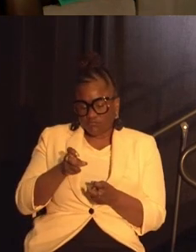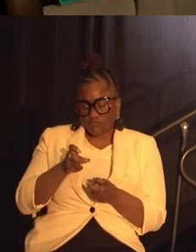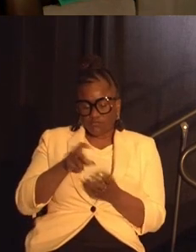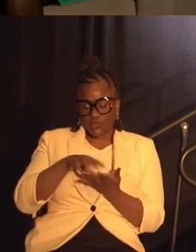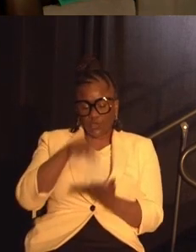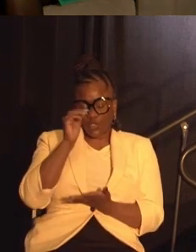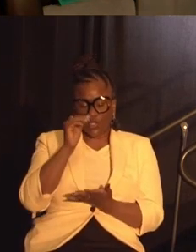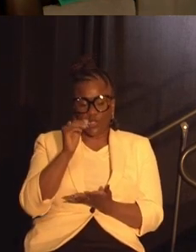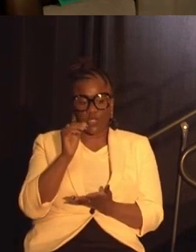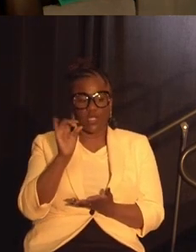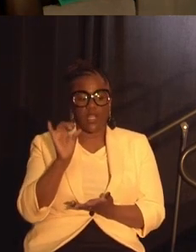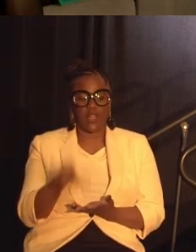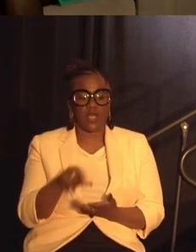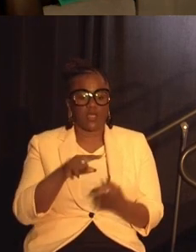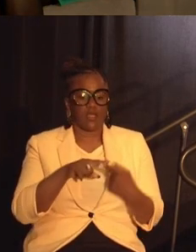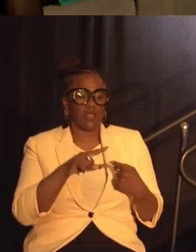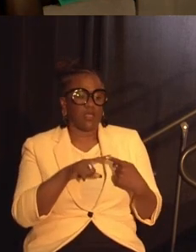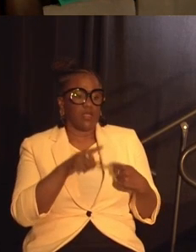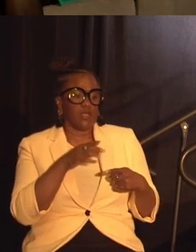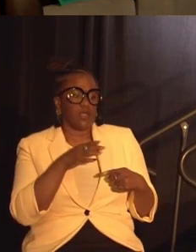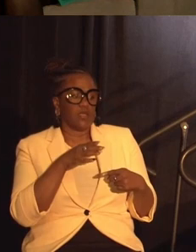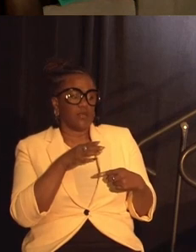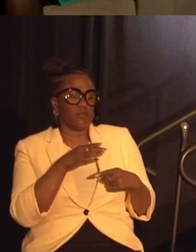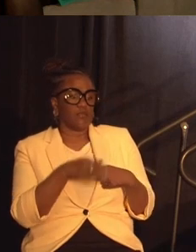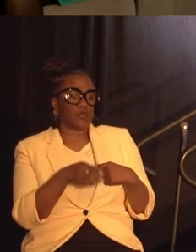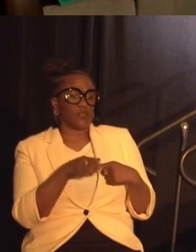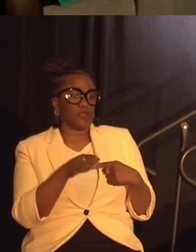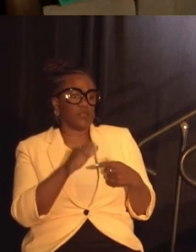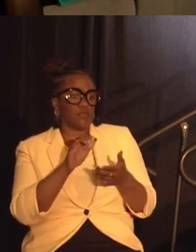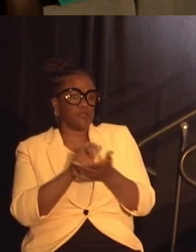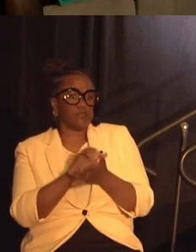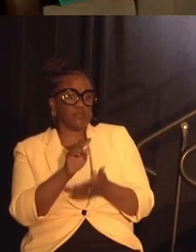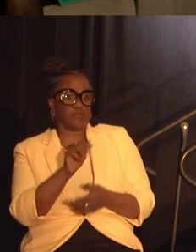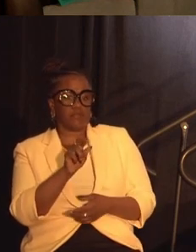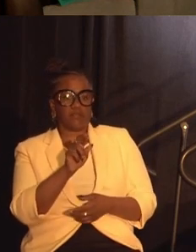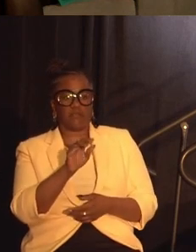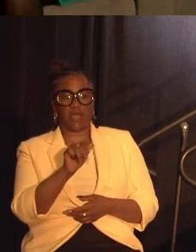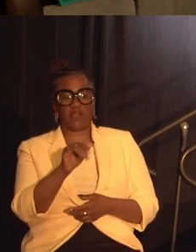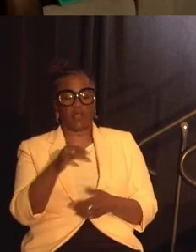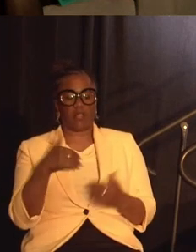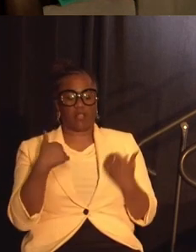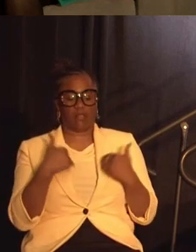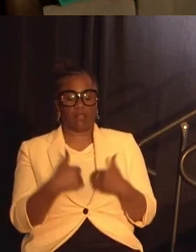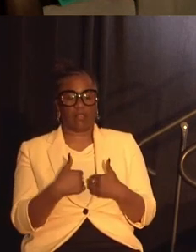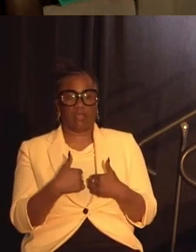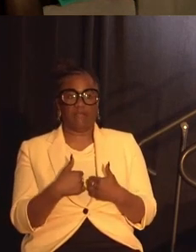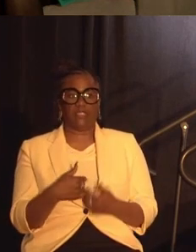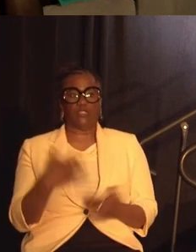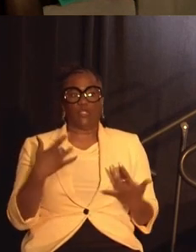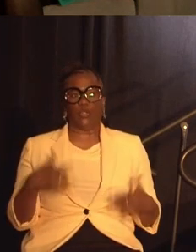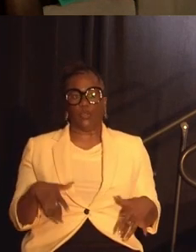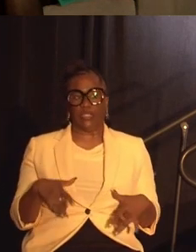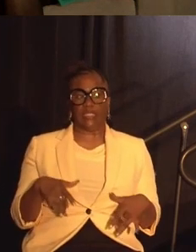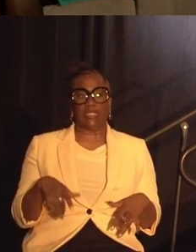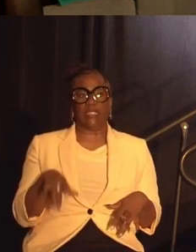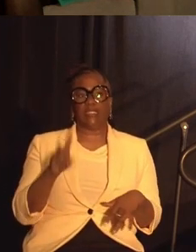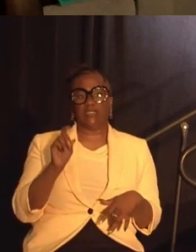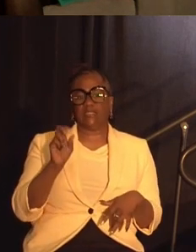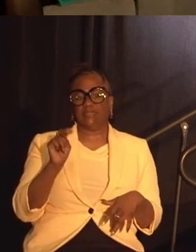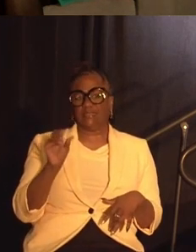learn, such as postponement, marital, cleavage, unity,